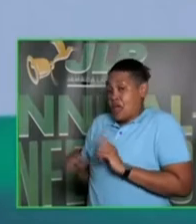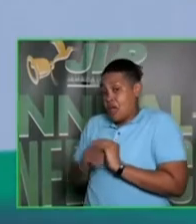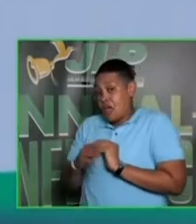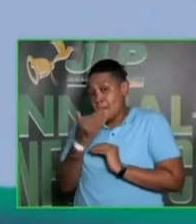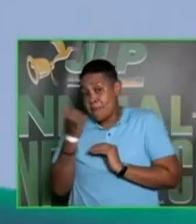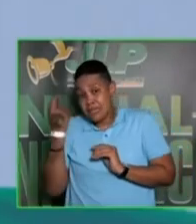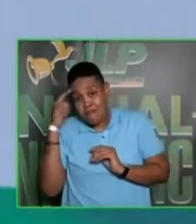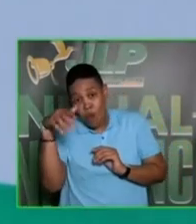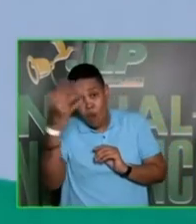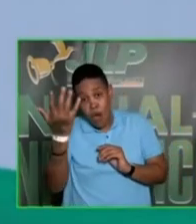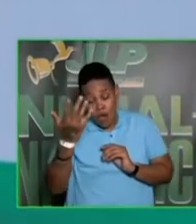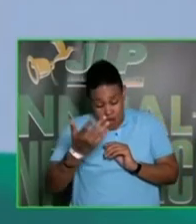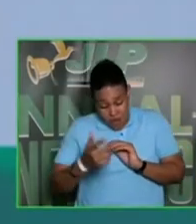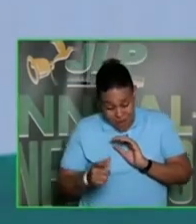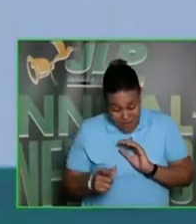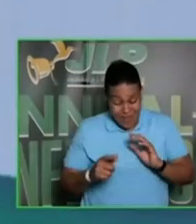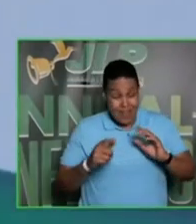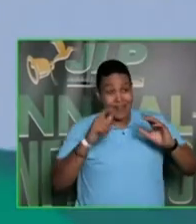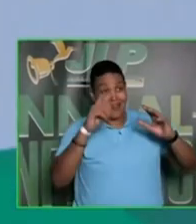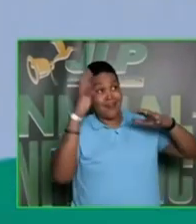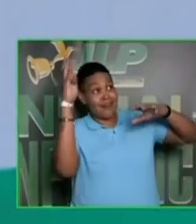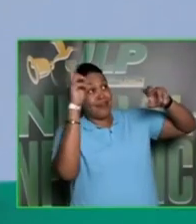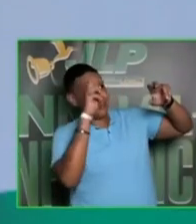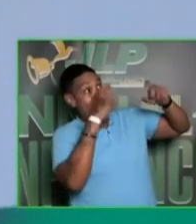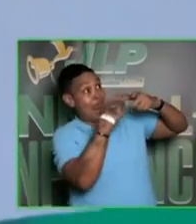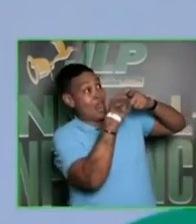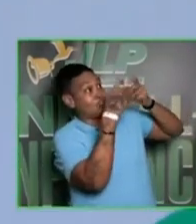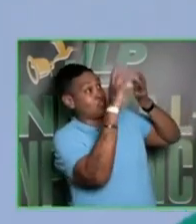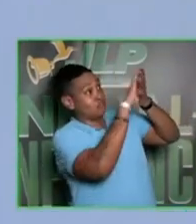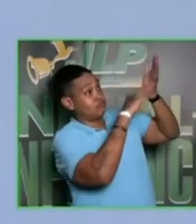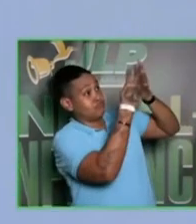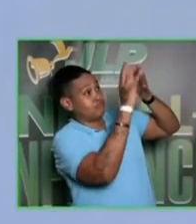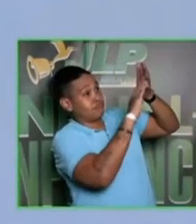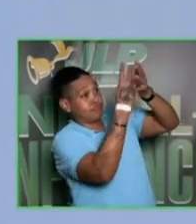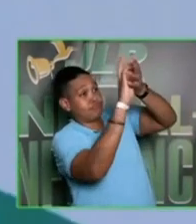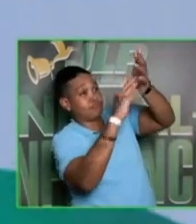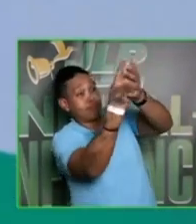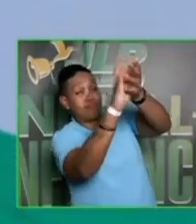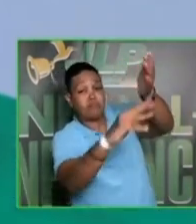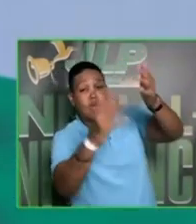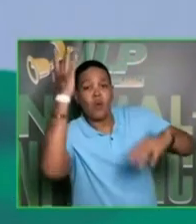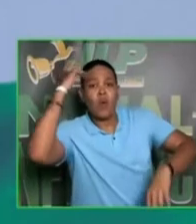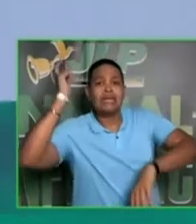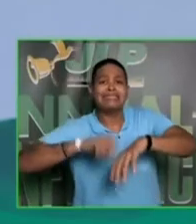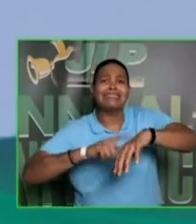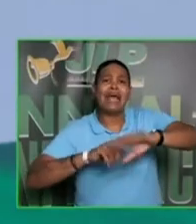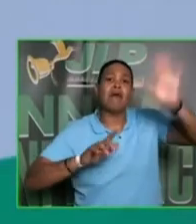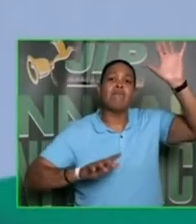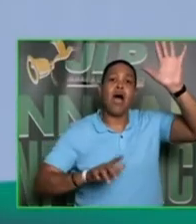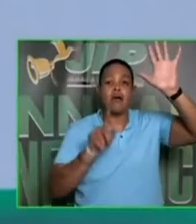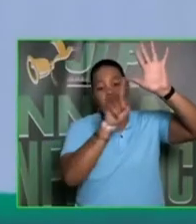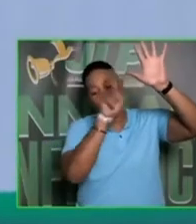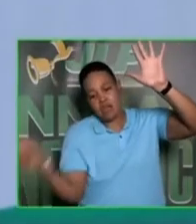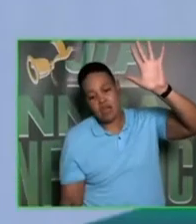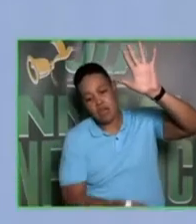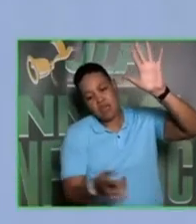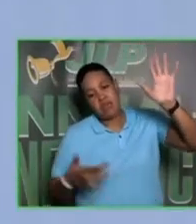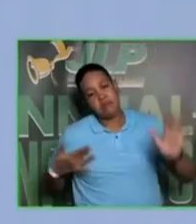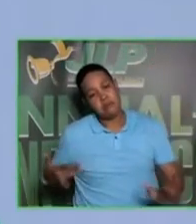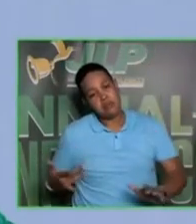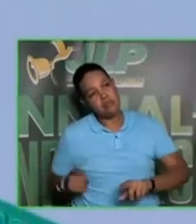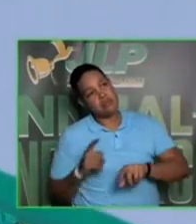grid, because right now, in peak time, everybody is using the grid, put stress on the grid. But if you